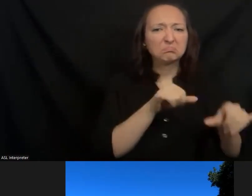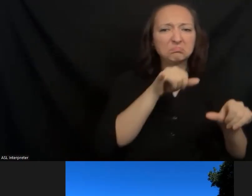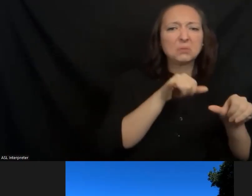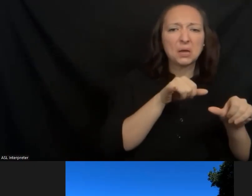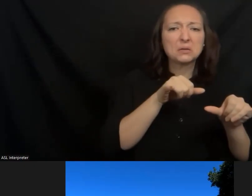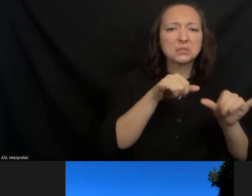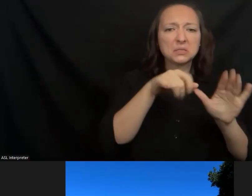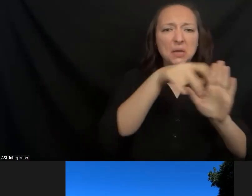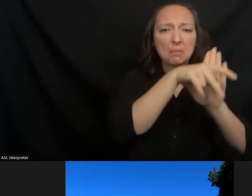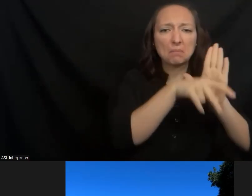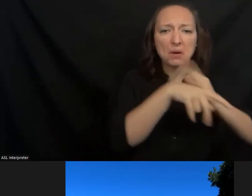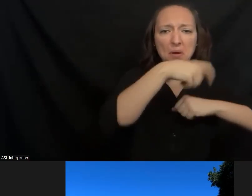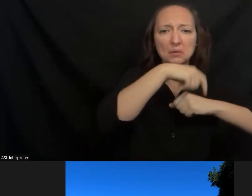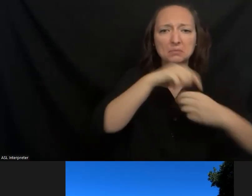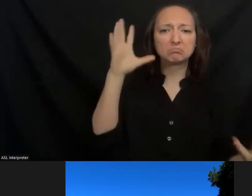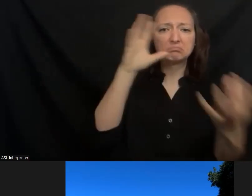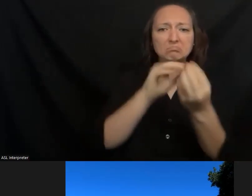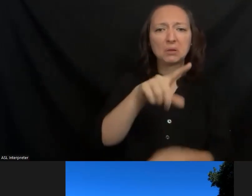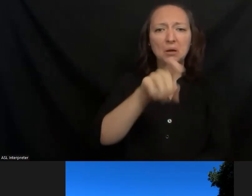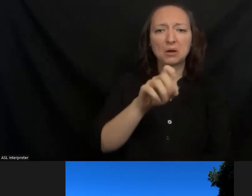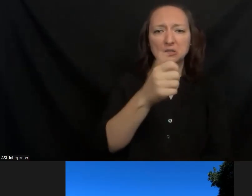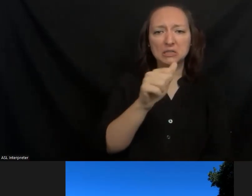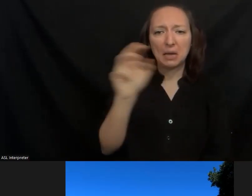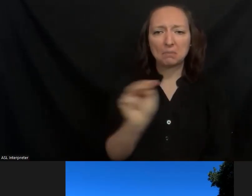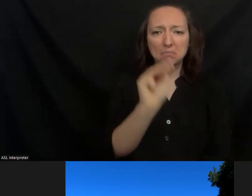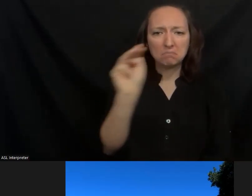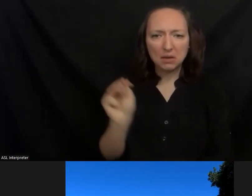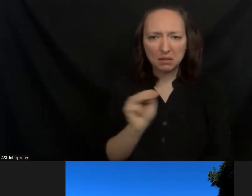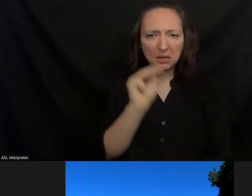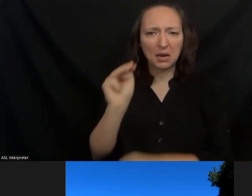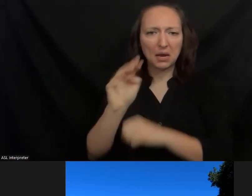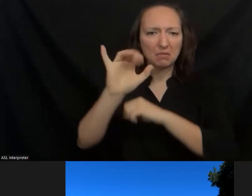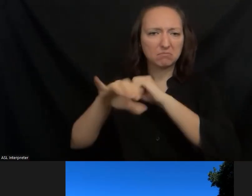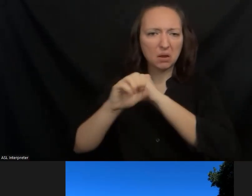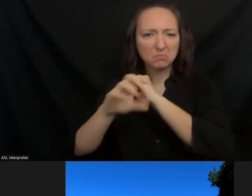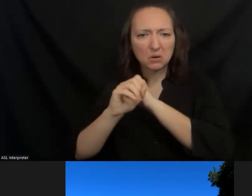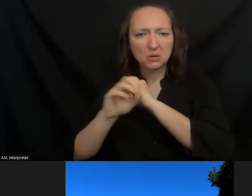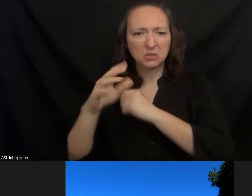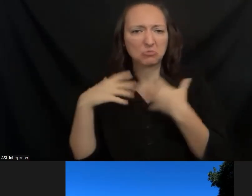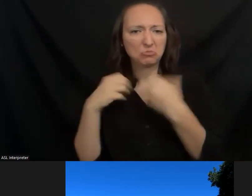in recent history. So we're seeing that continued capital investment into our system.